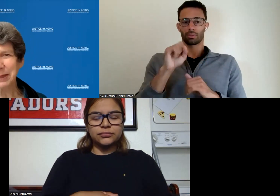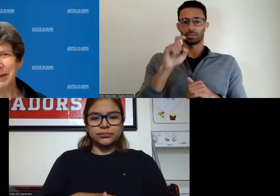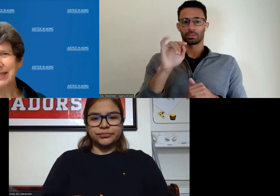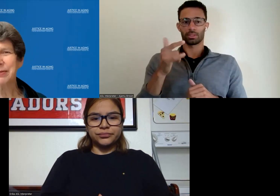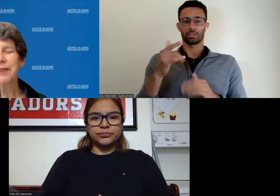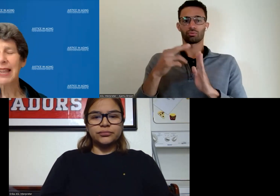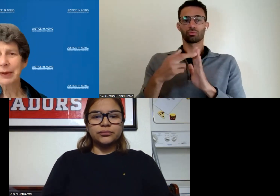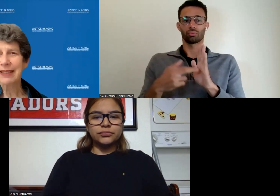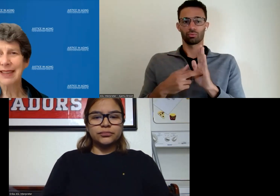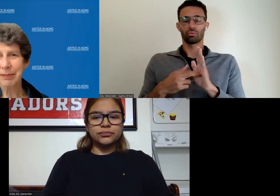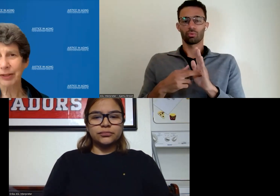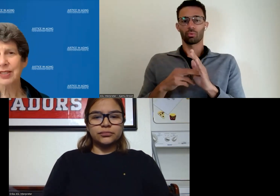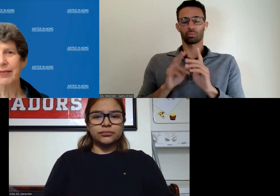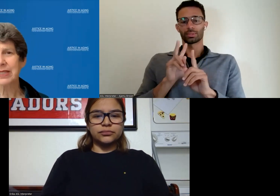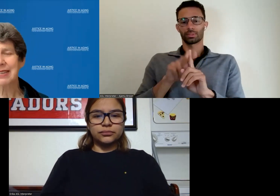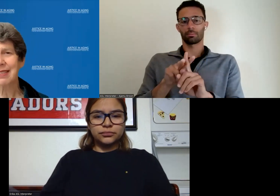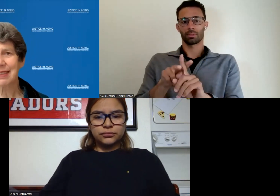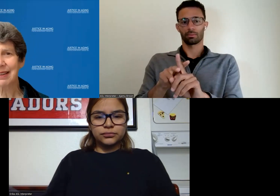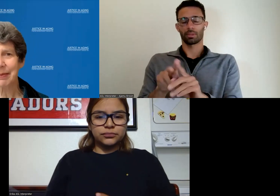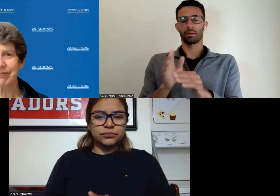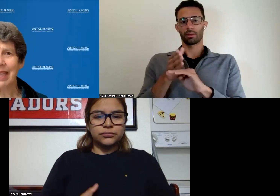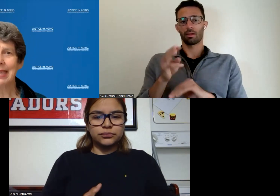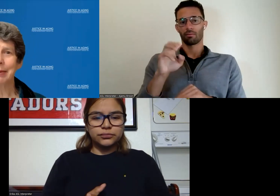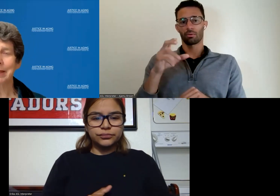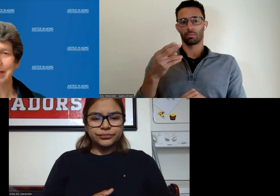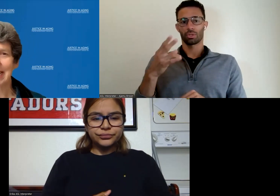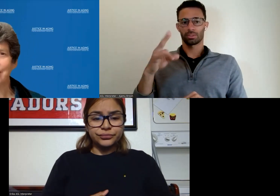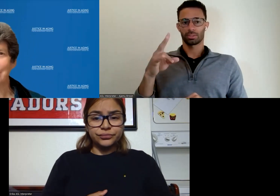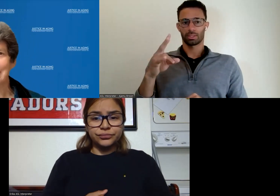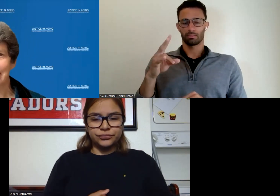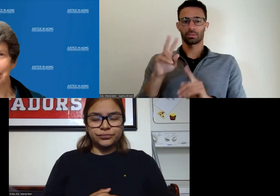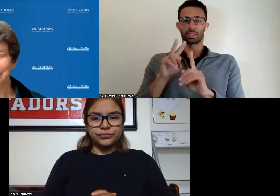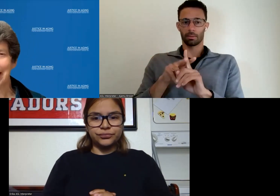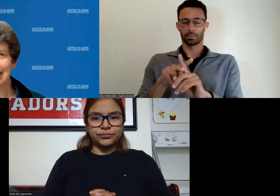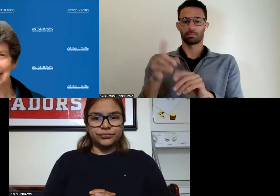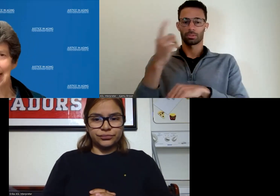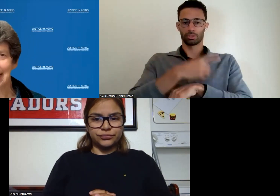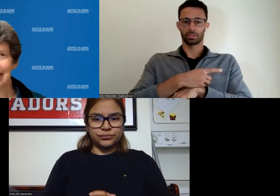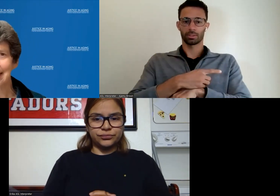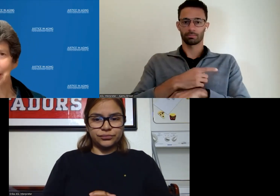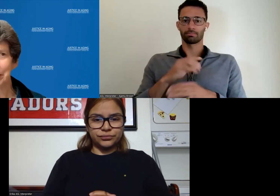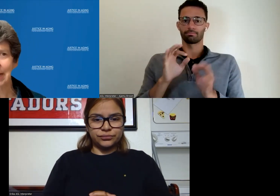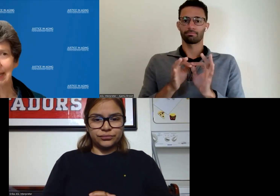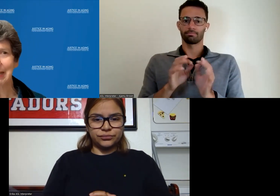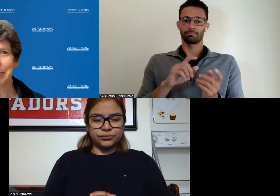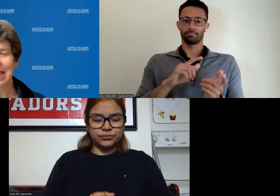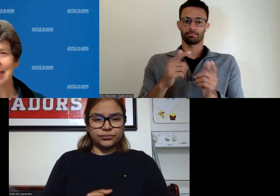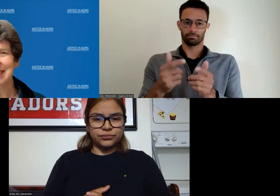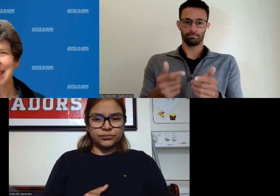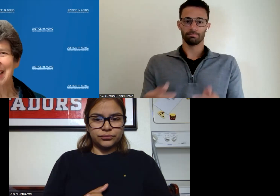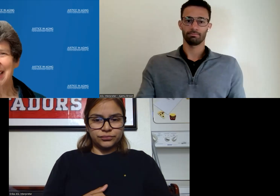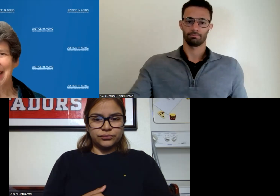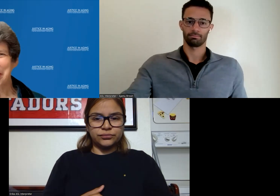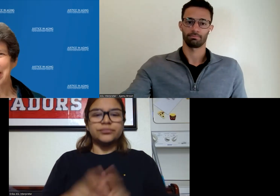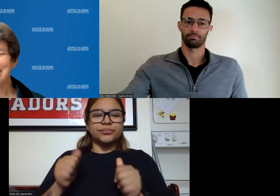being implemented following the March 17th implementation date or compliance date. And I think particularly